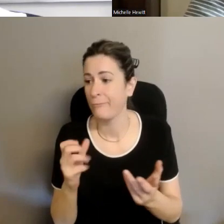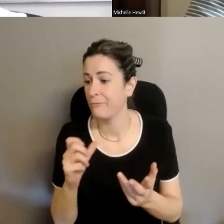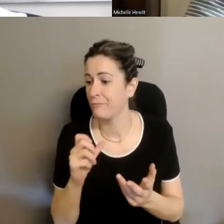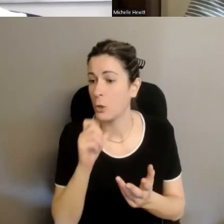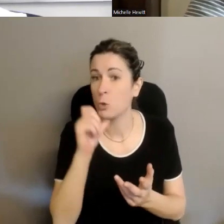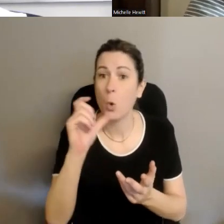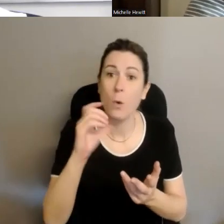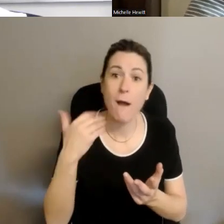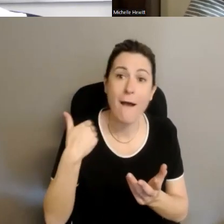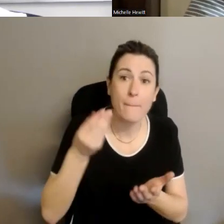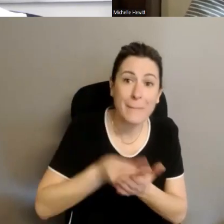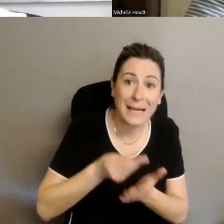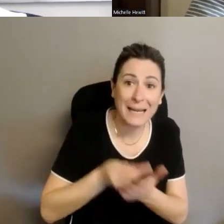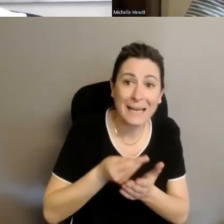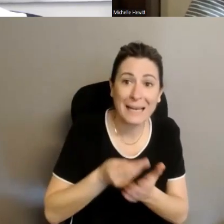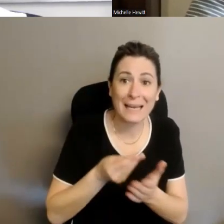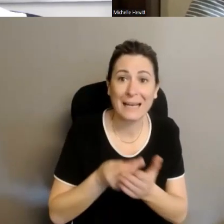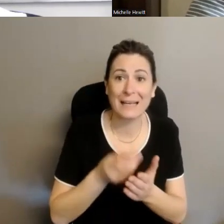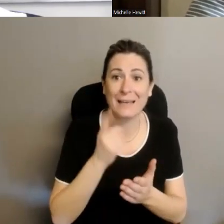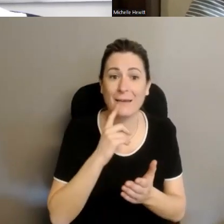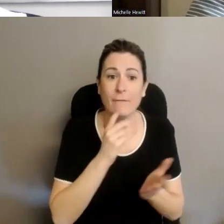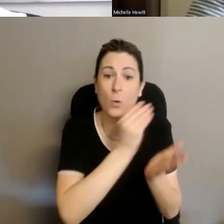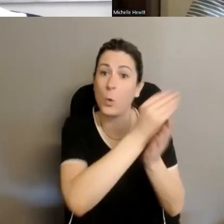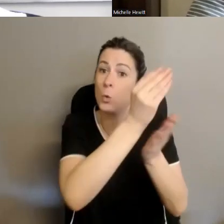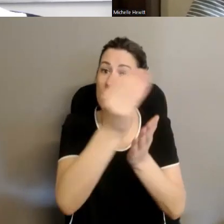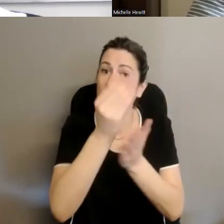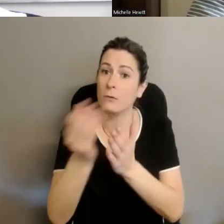chance to cover today, but also